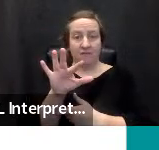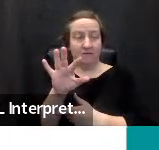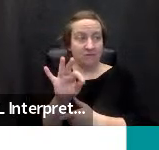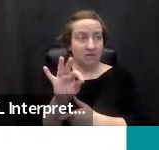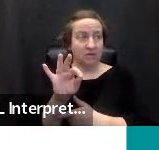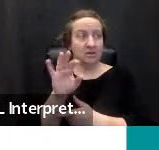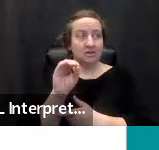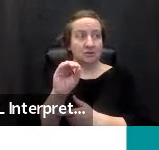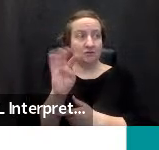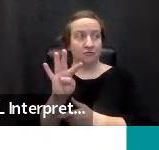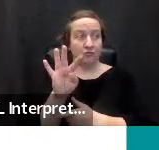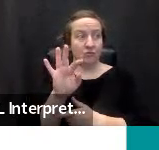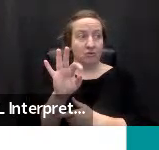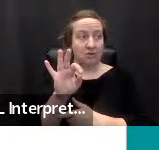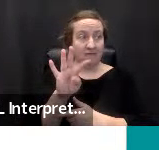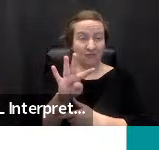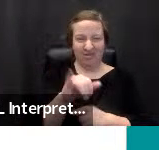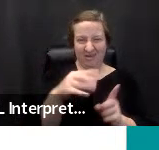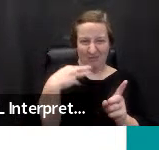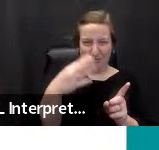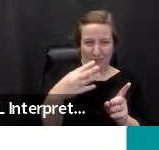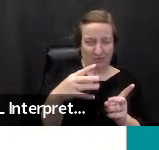360-859-0494 in Washington,